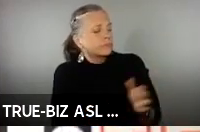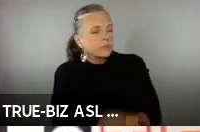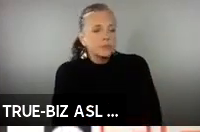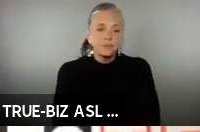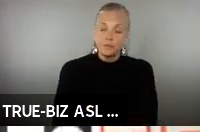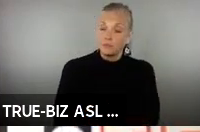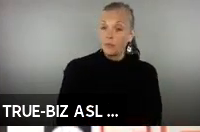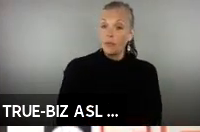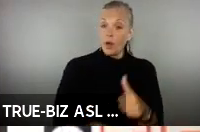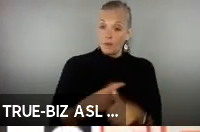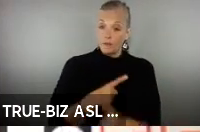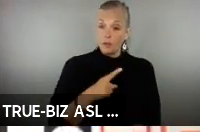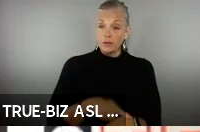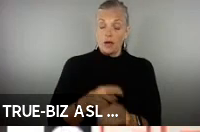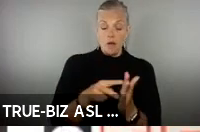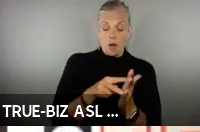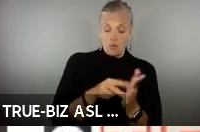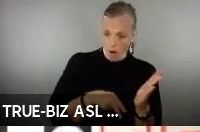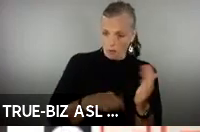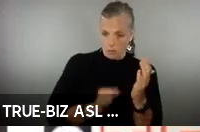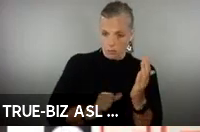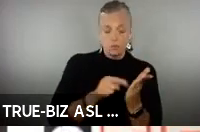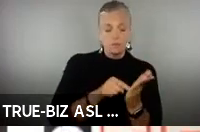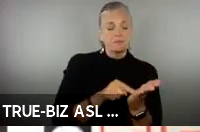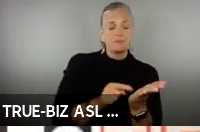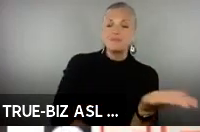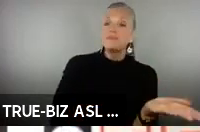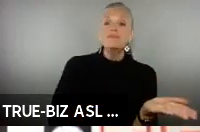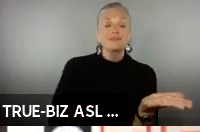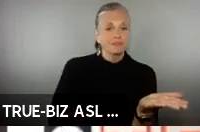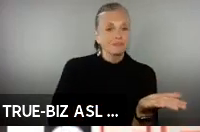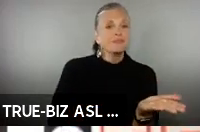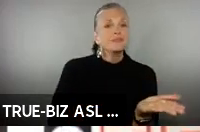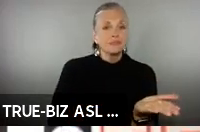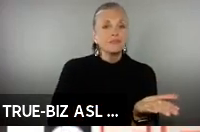the first time I read it, I was